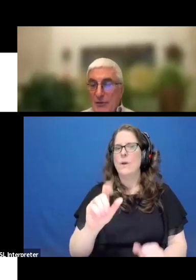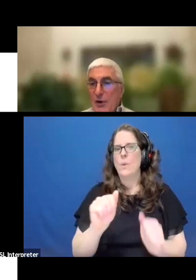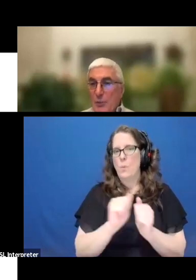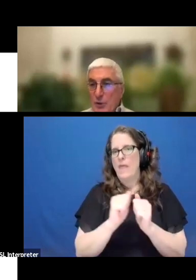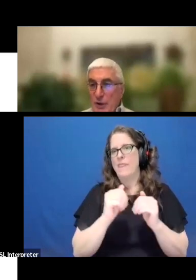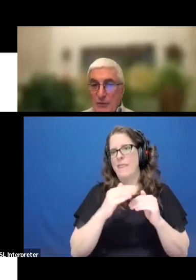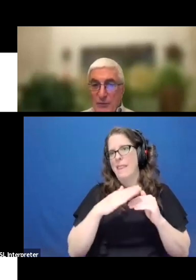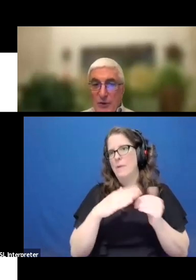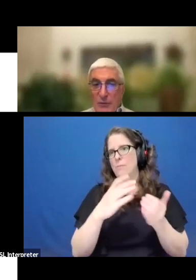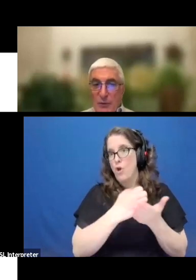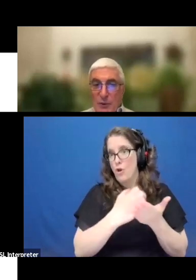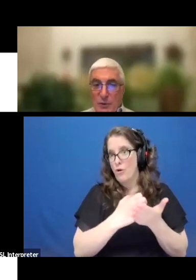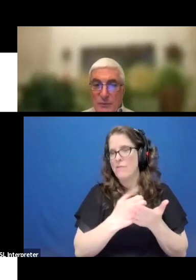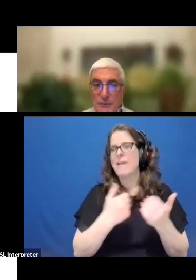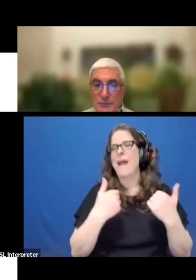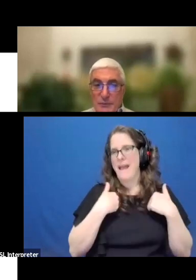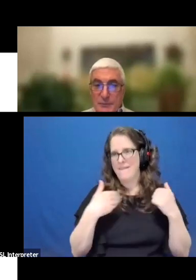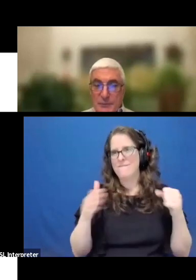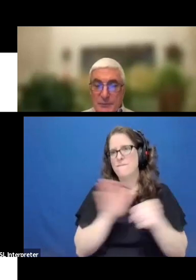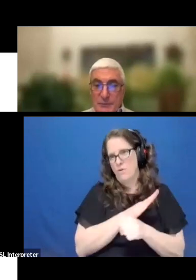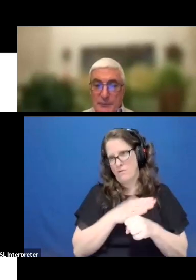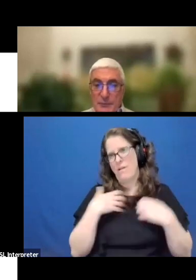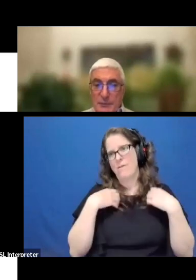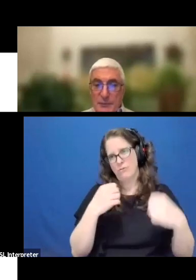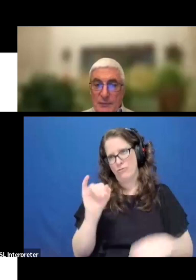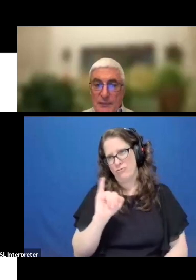and have comprehensive coverage.